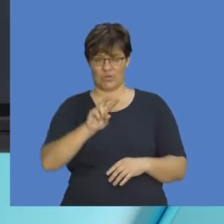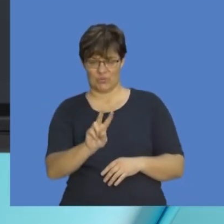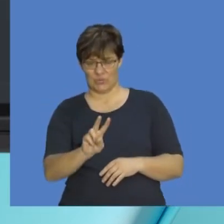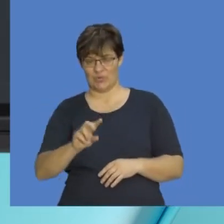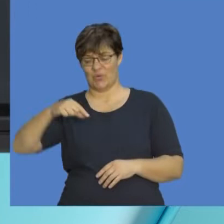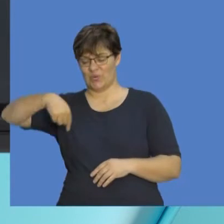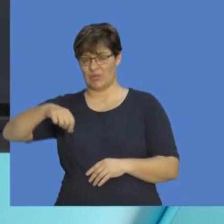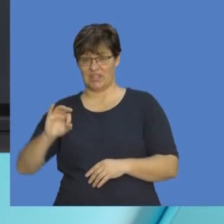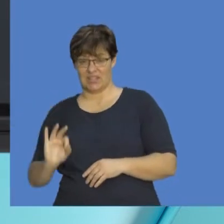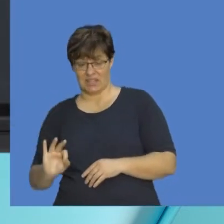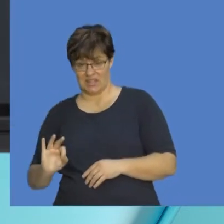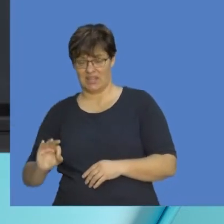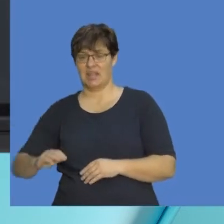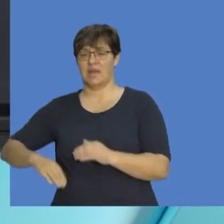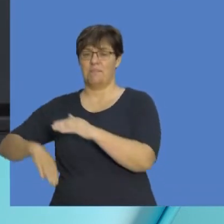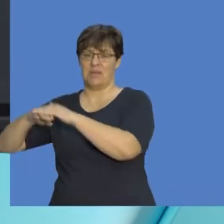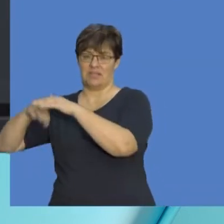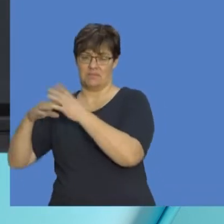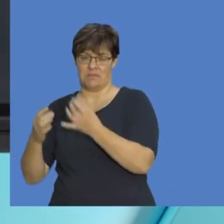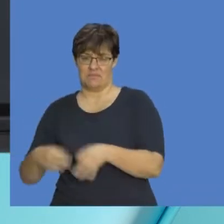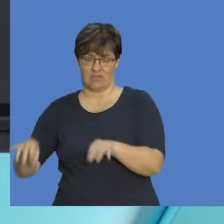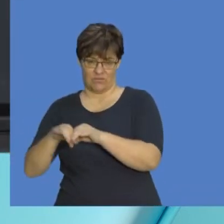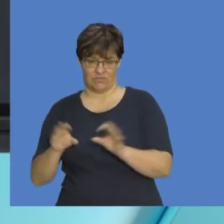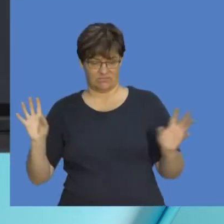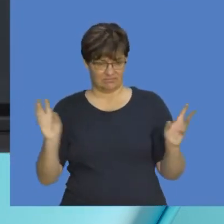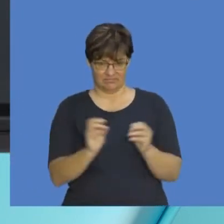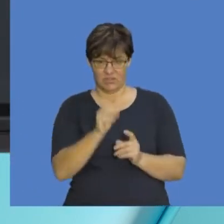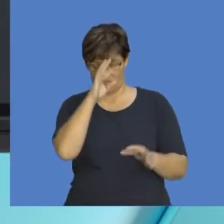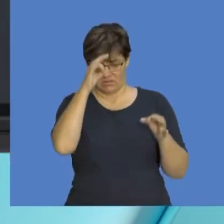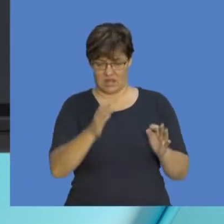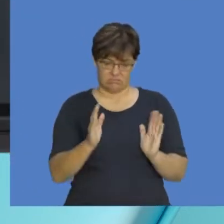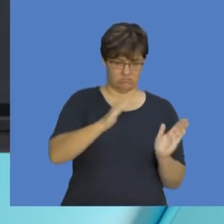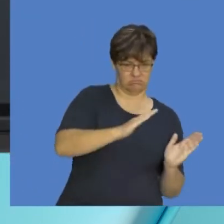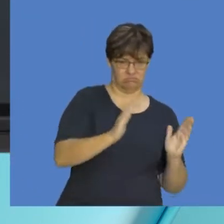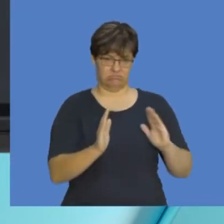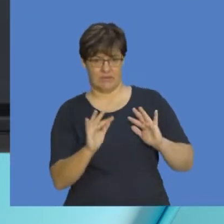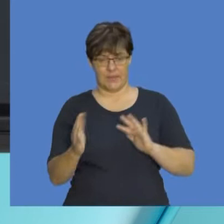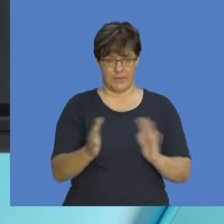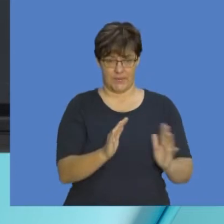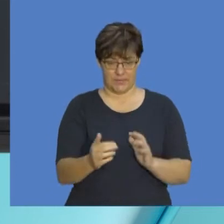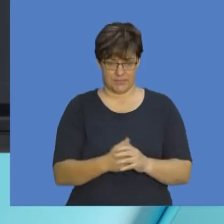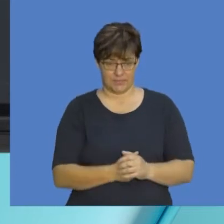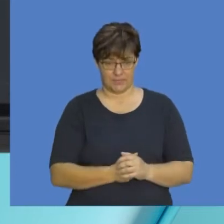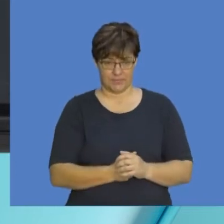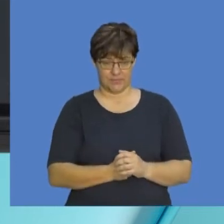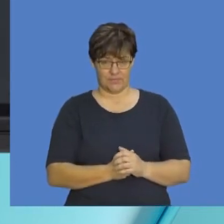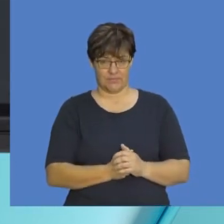quartile, median, upper quartile, and the maximum value. Then you can decide on the skewness of your data.